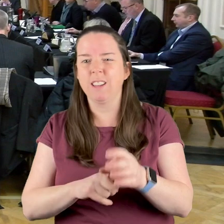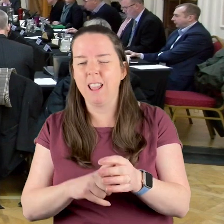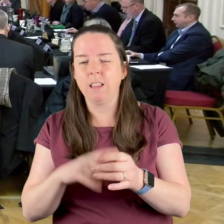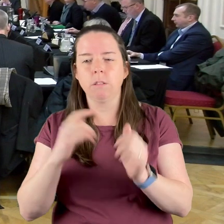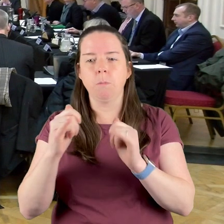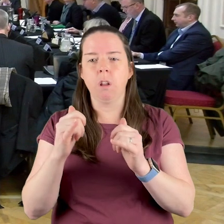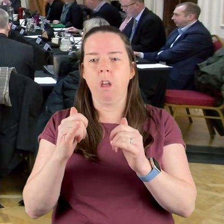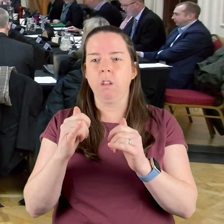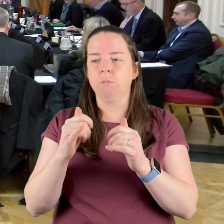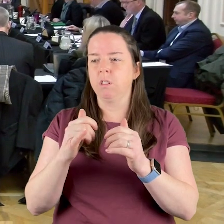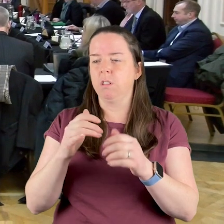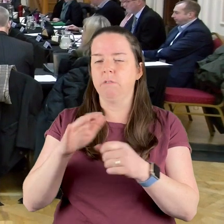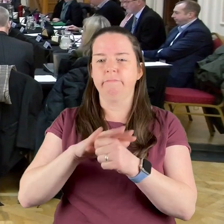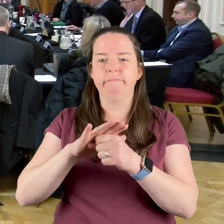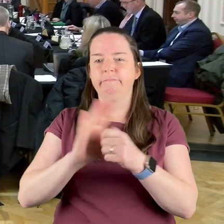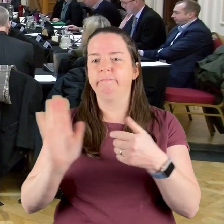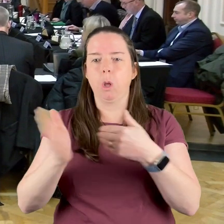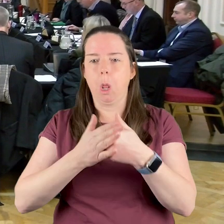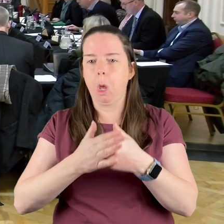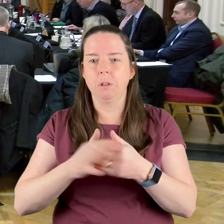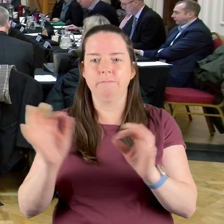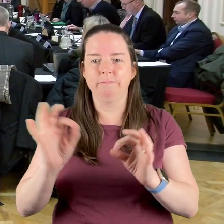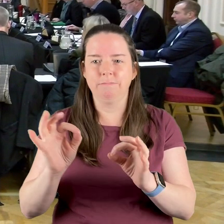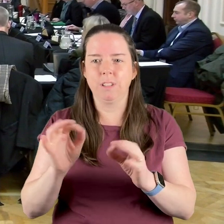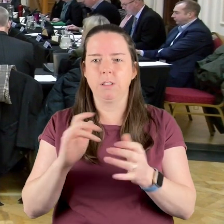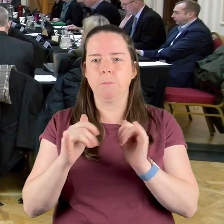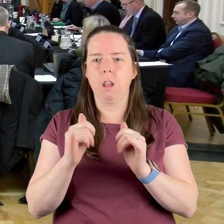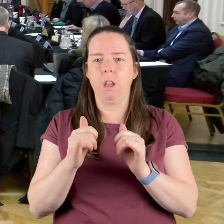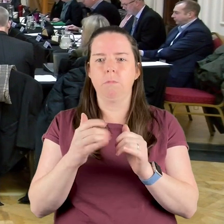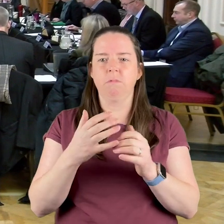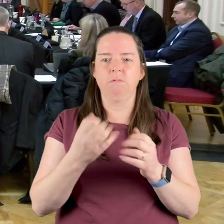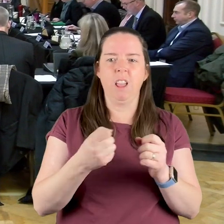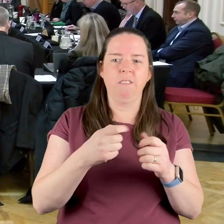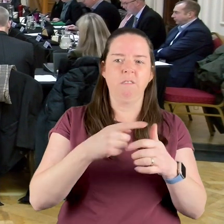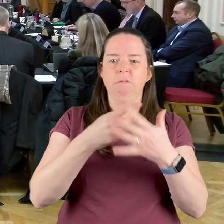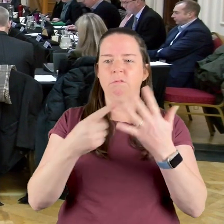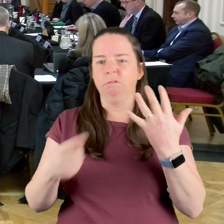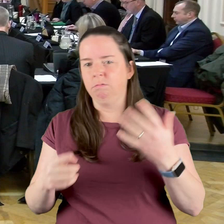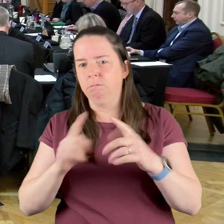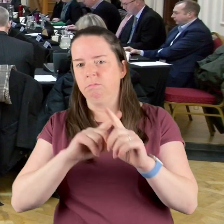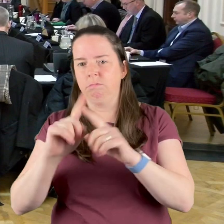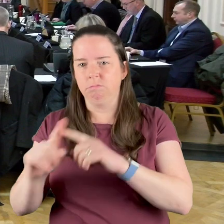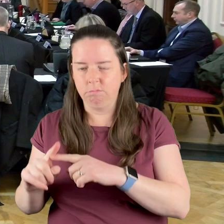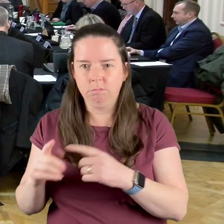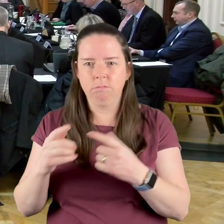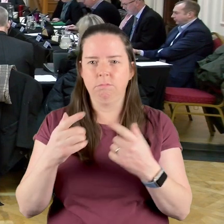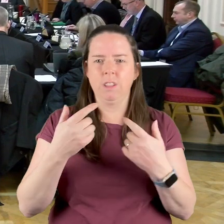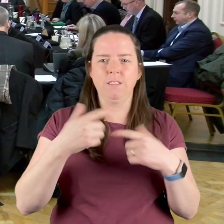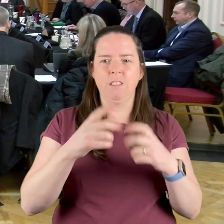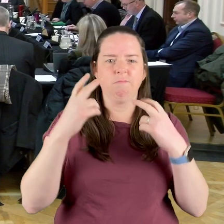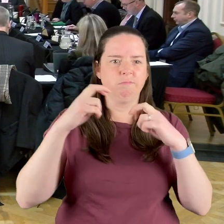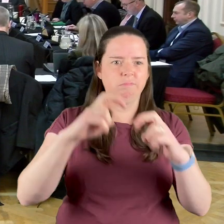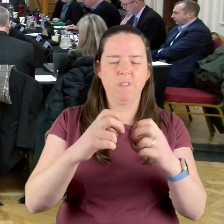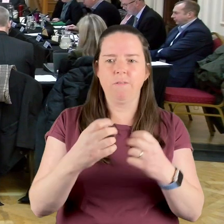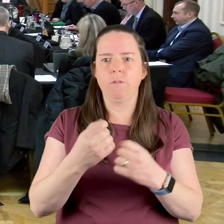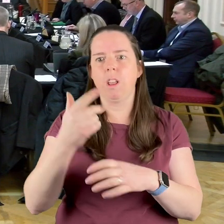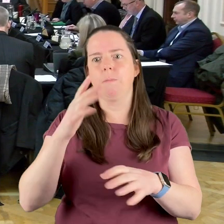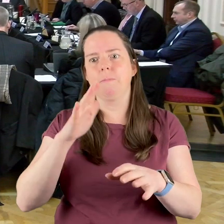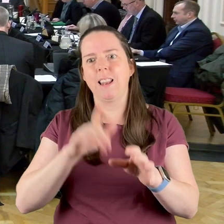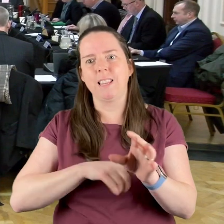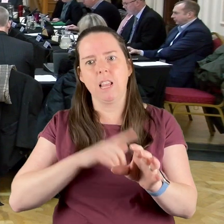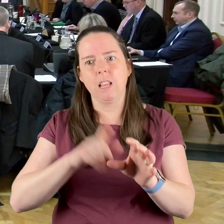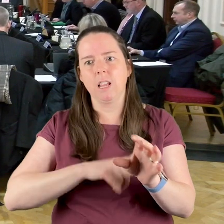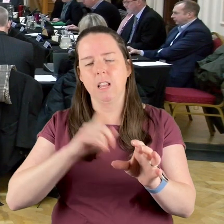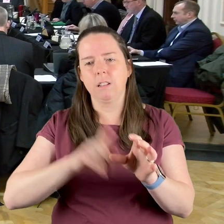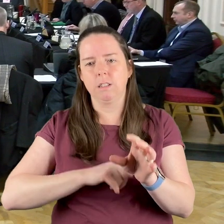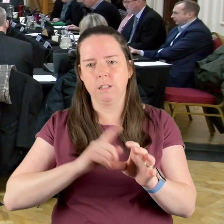do investigation. Investigation might take 6 months, it might take 1 year. Sometimes it doesn't even close. Sometimes we have incident that actually has been